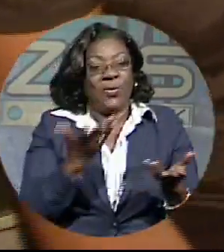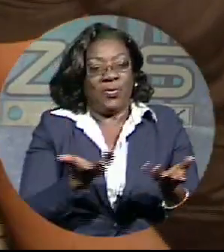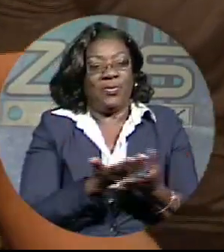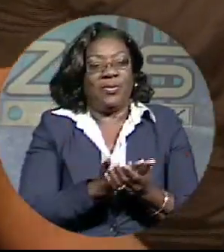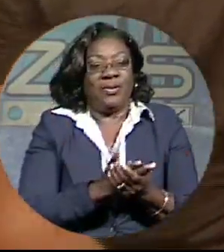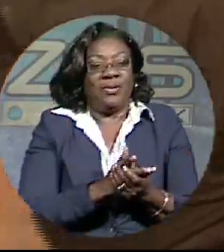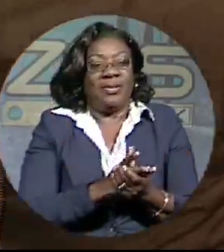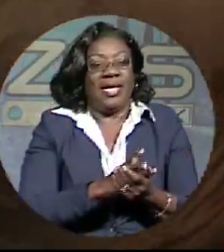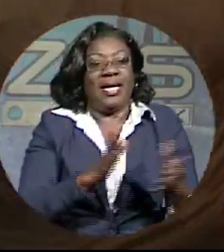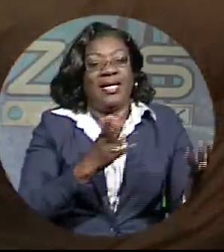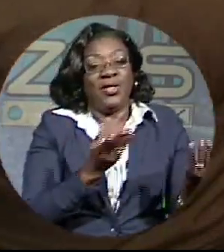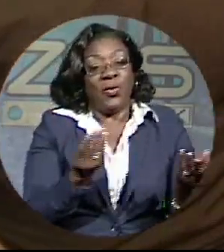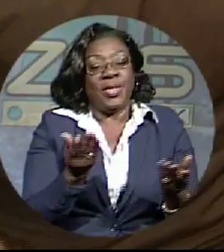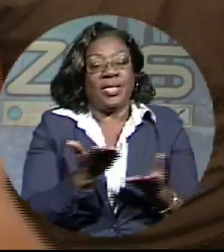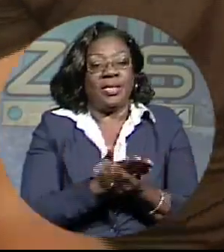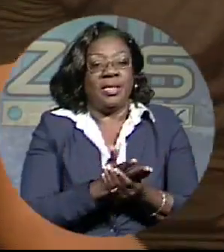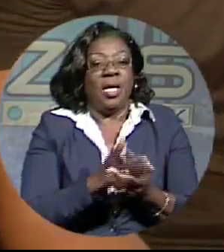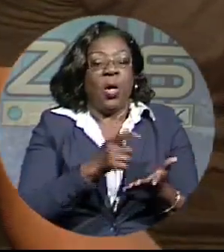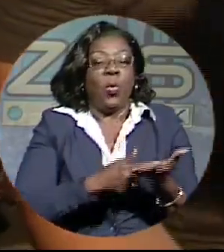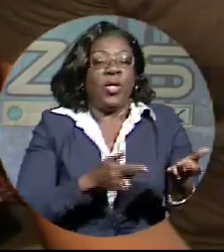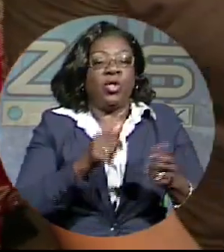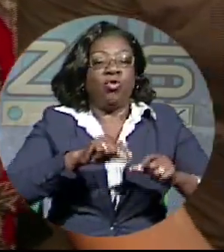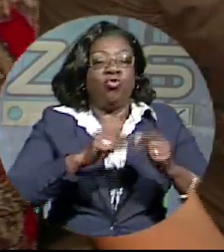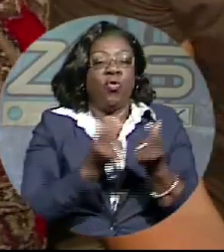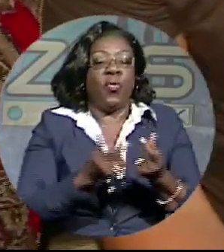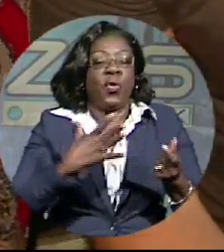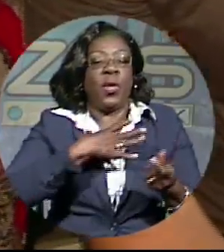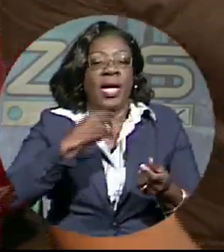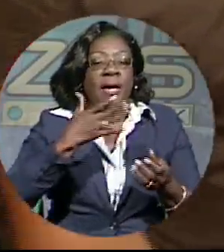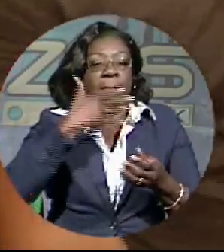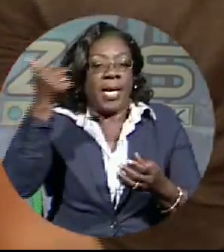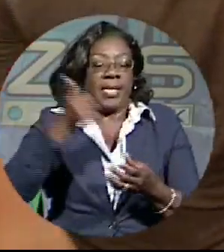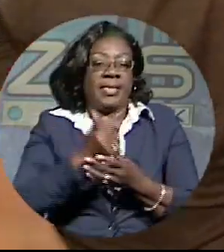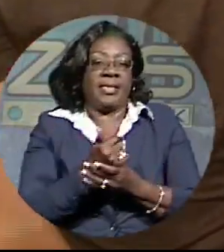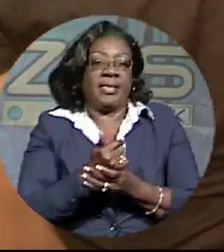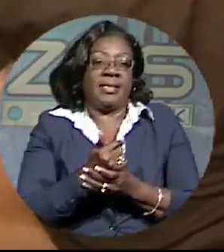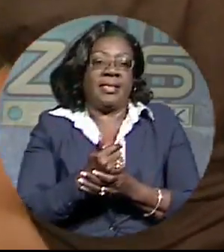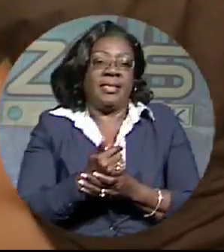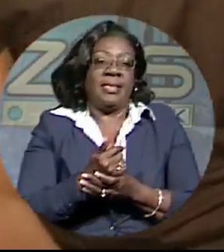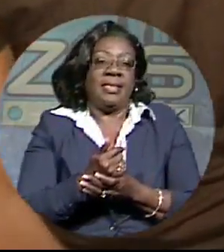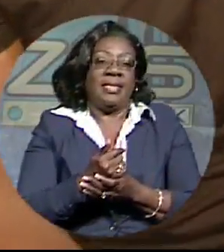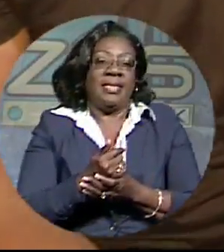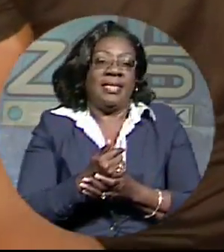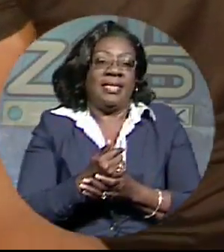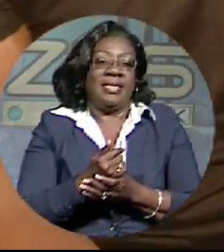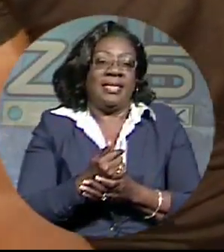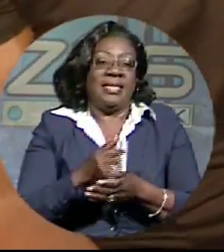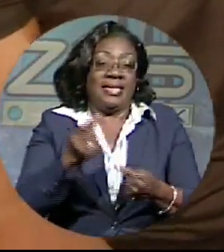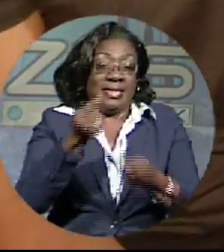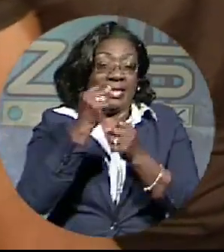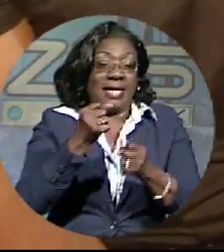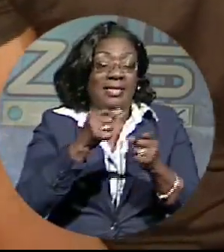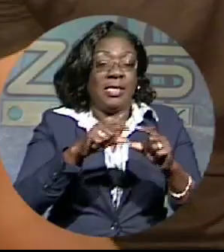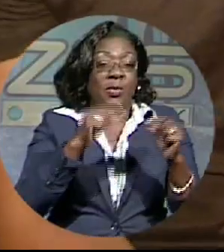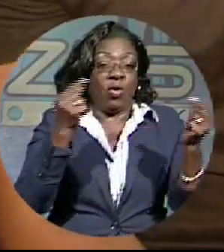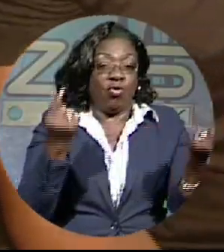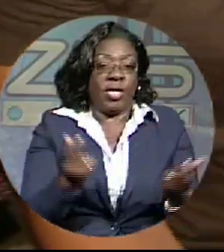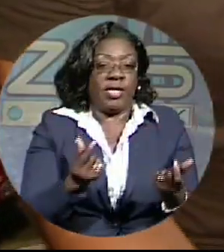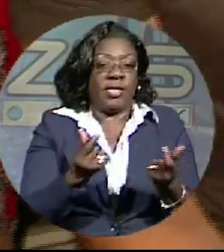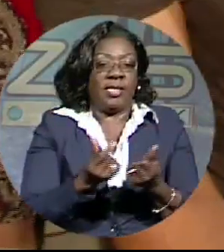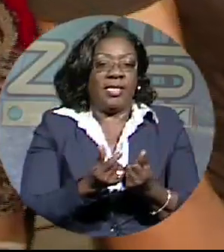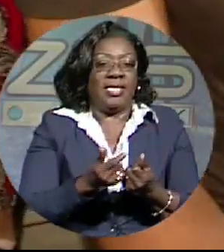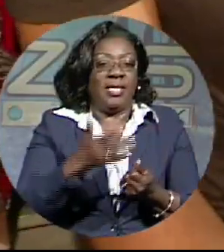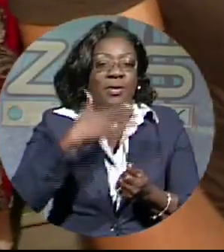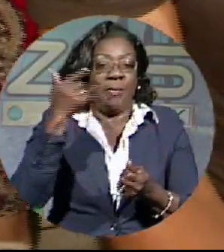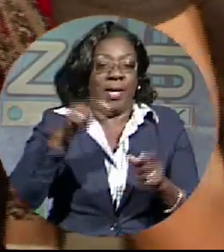well. Yeah, I could do it. Which group impressed you so far? Oh, actually. The Saxons were great, right? Yeah, they were great. They're the best